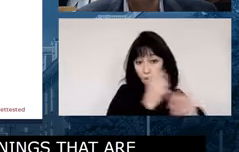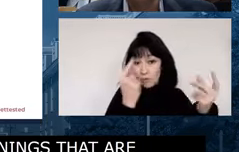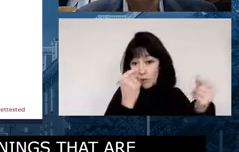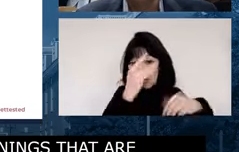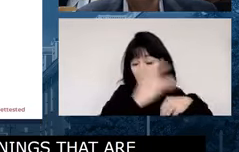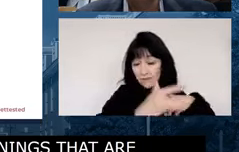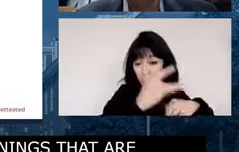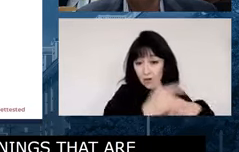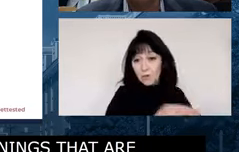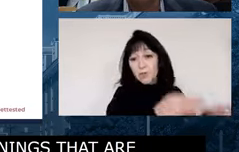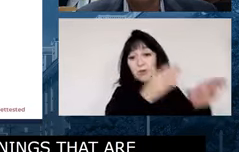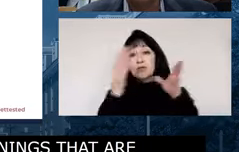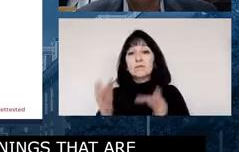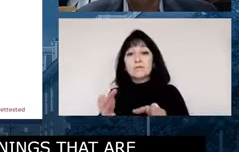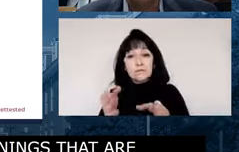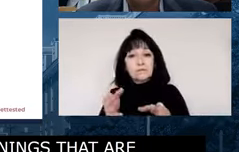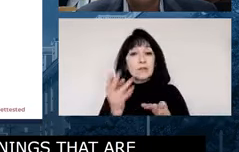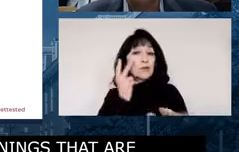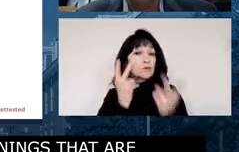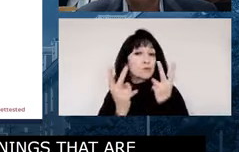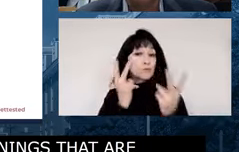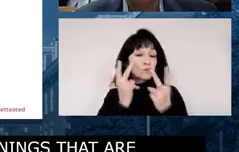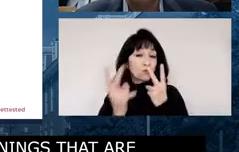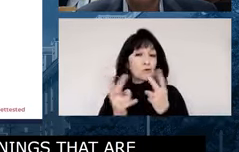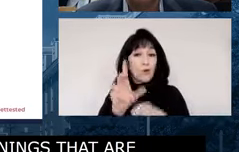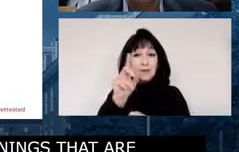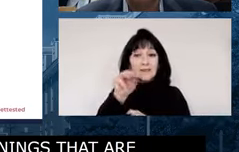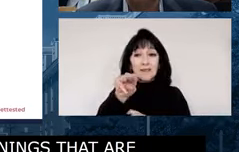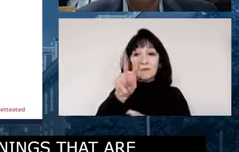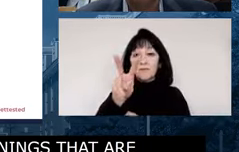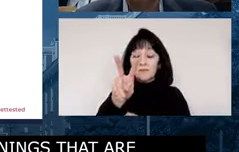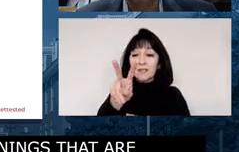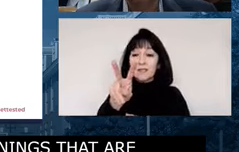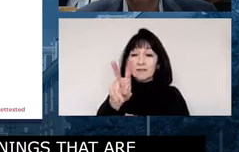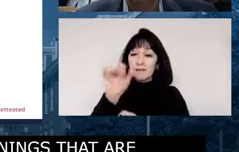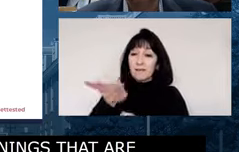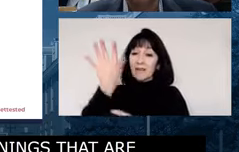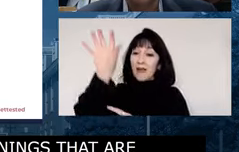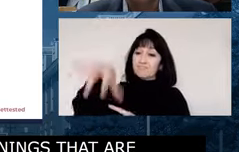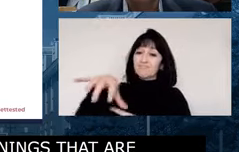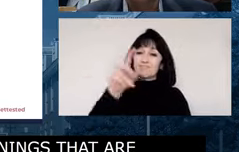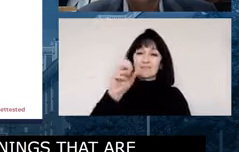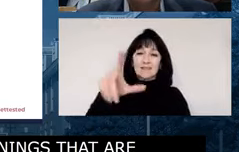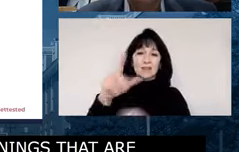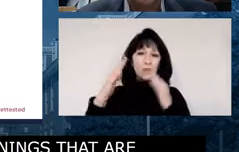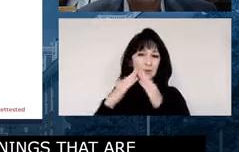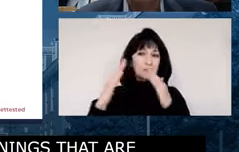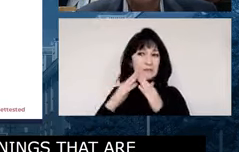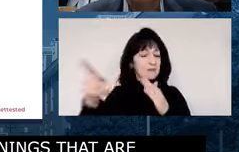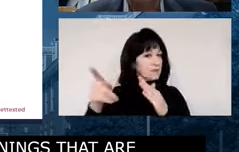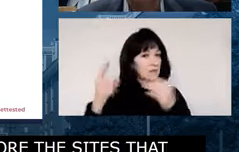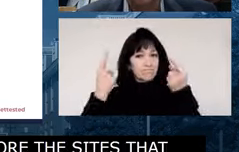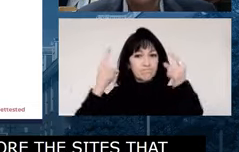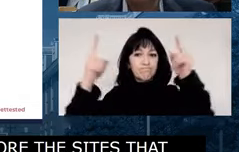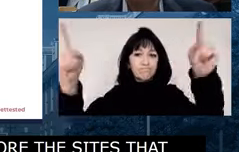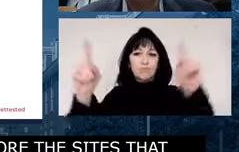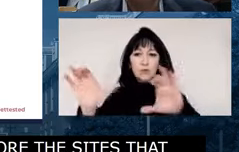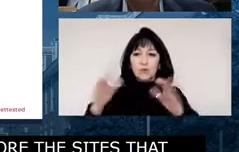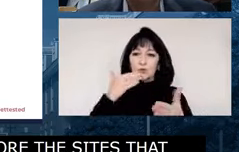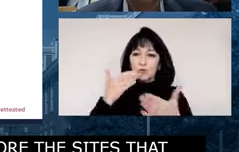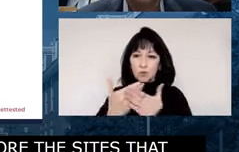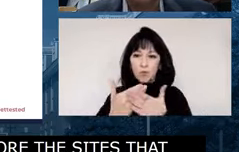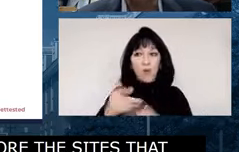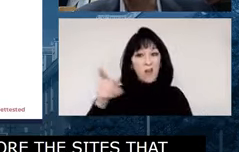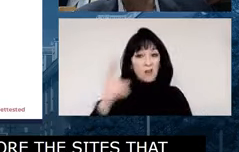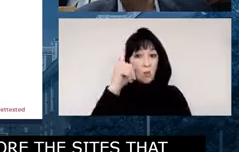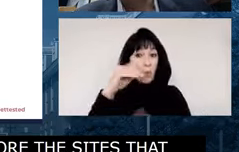require them. We saw the DMV site in Delaware City work very well. Again, we're able to do about 1,000 people